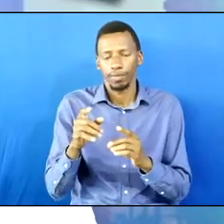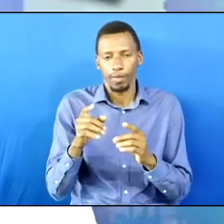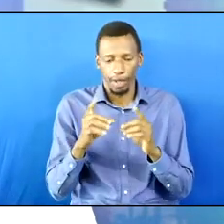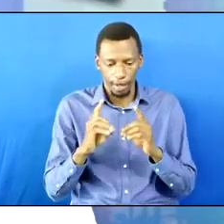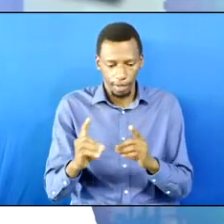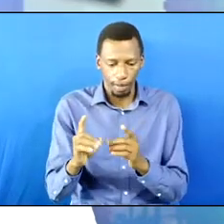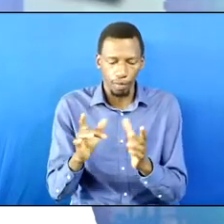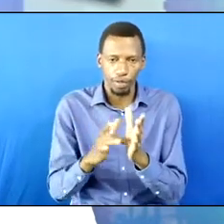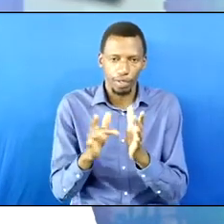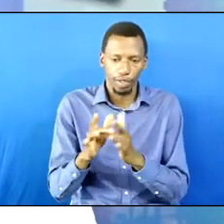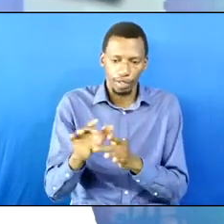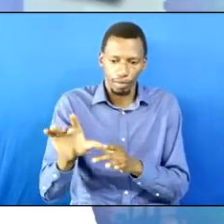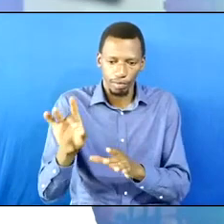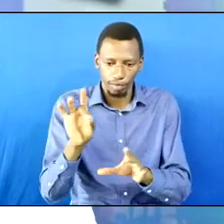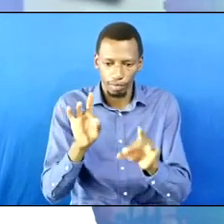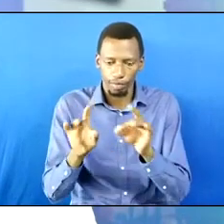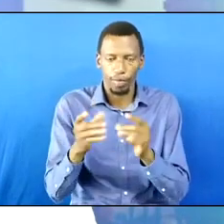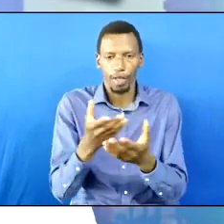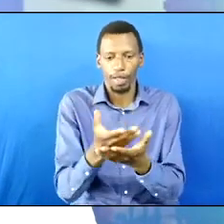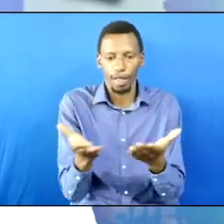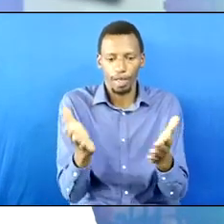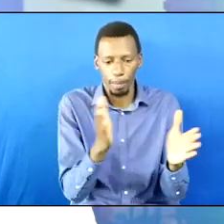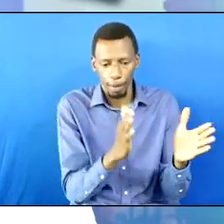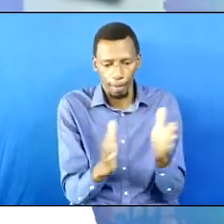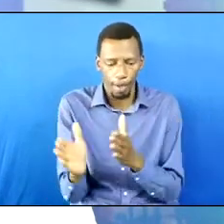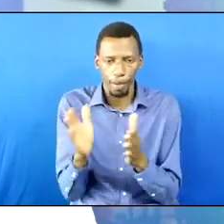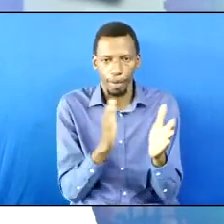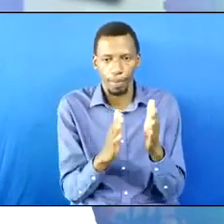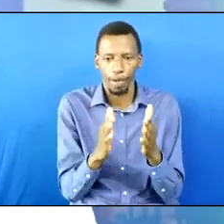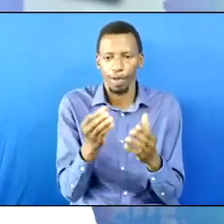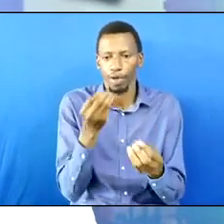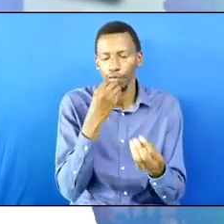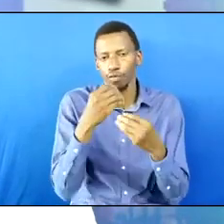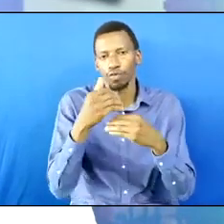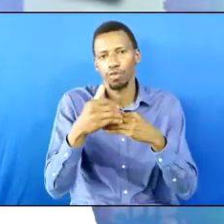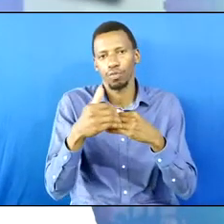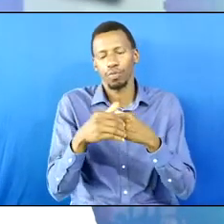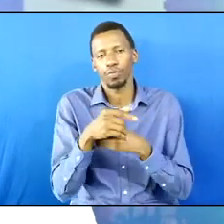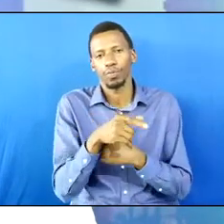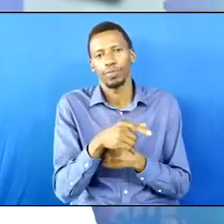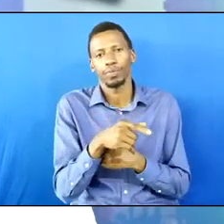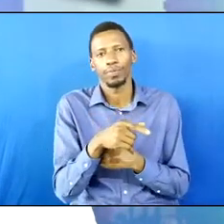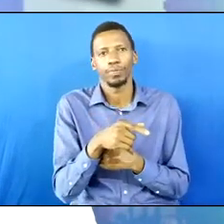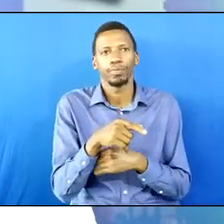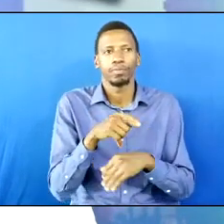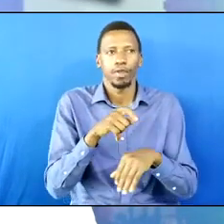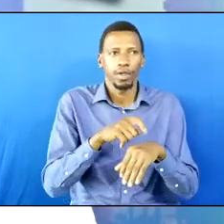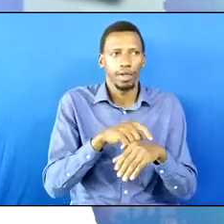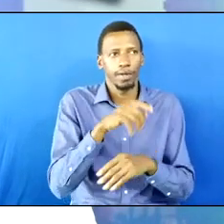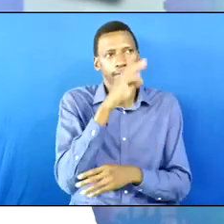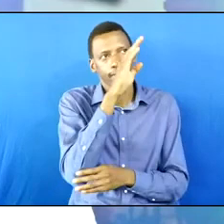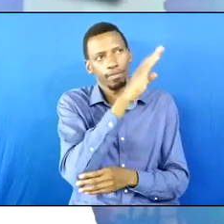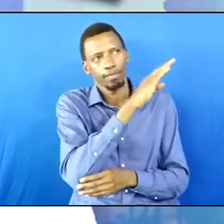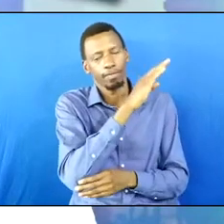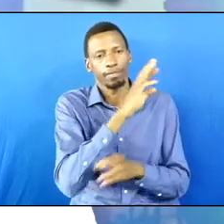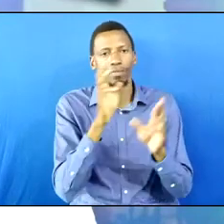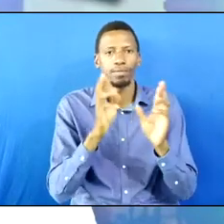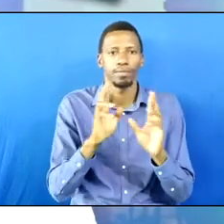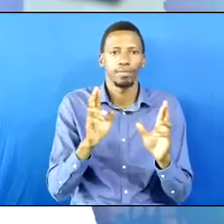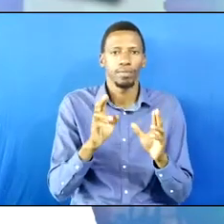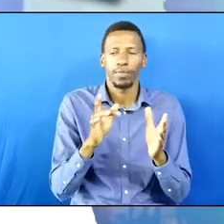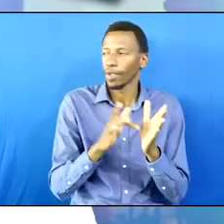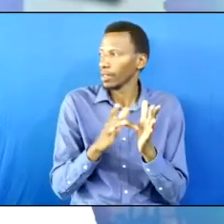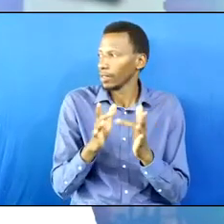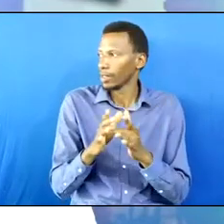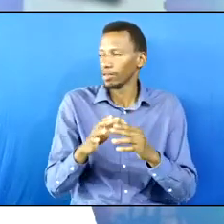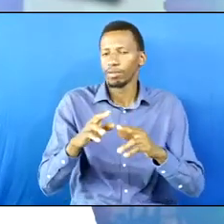them, and they make ready the Passover. Now, when the even was come, he sat